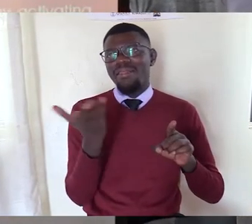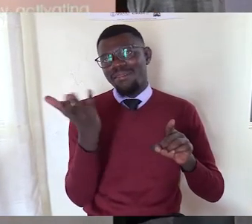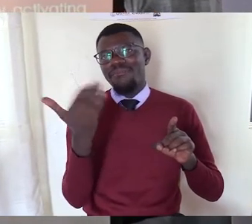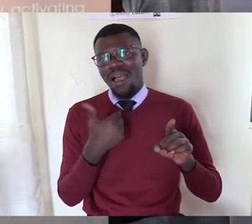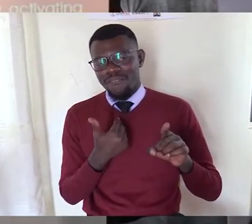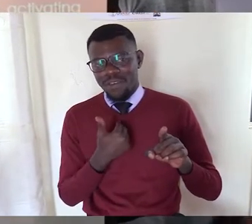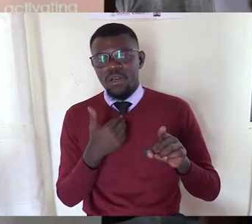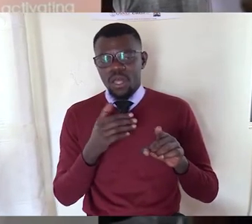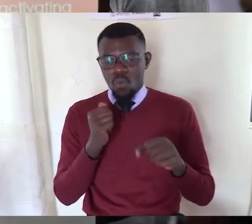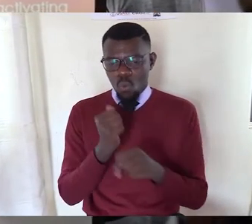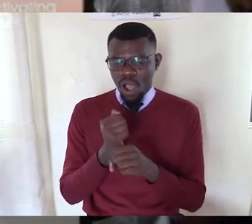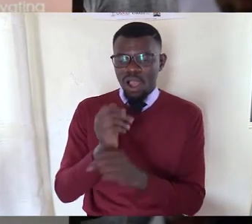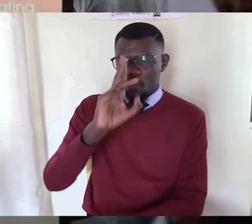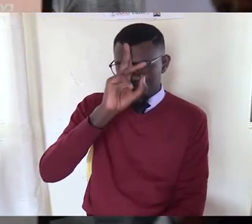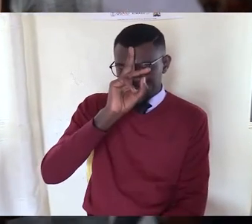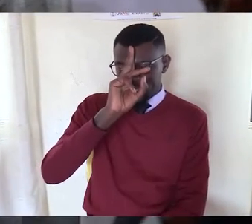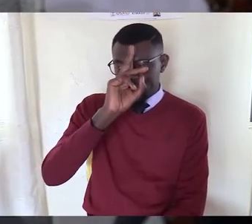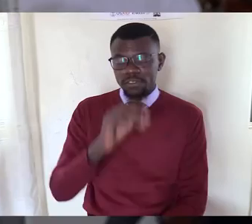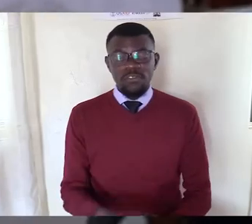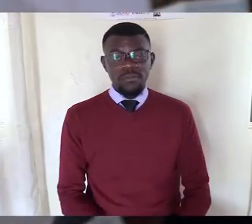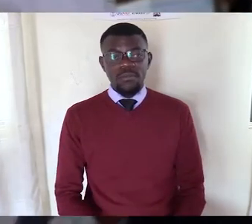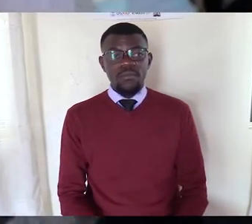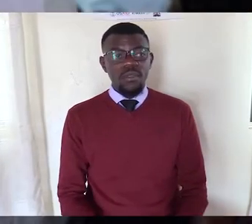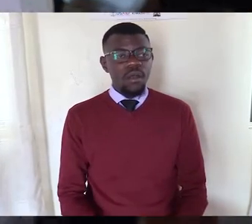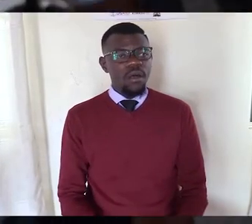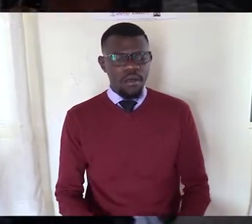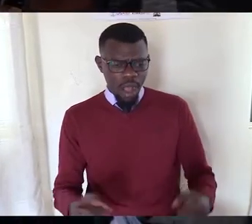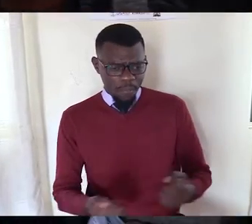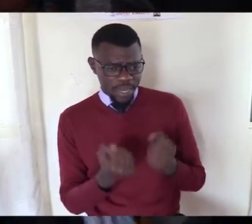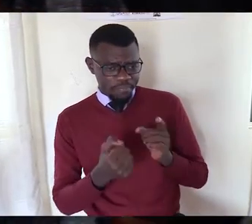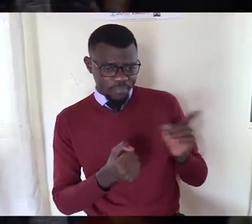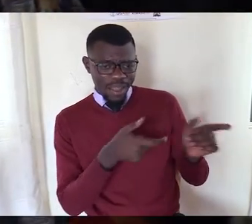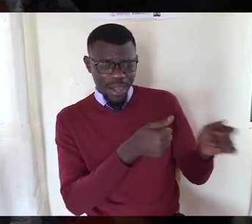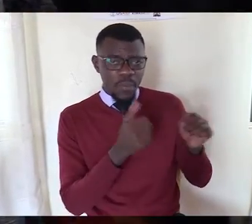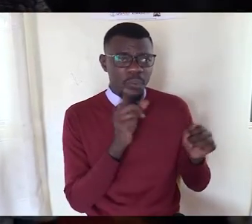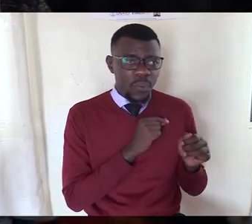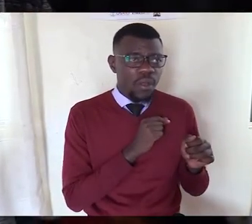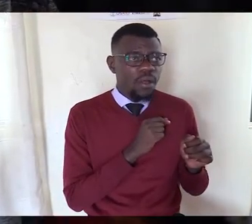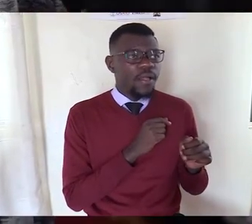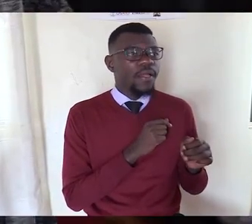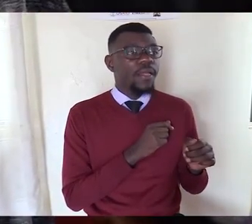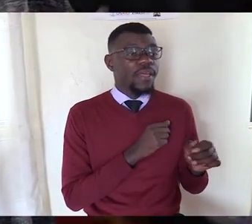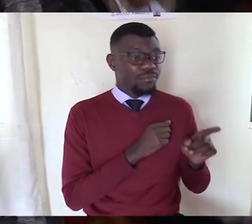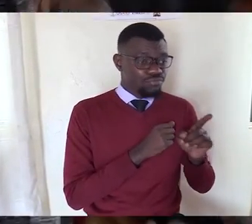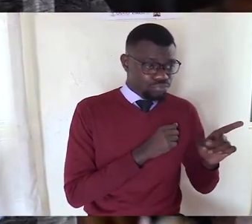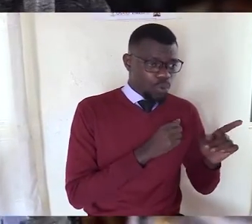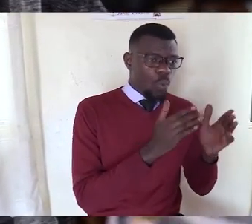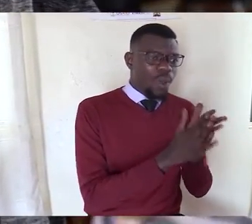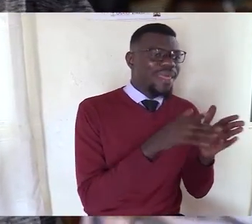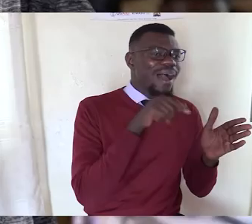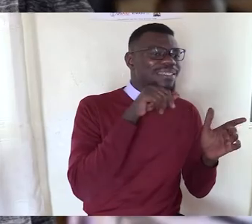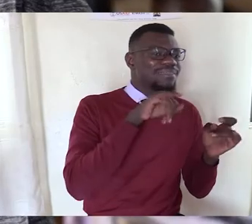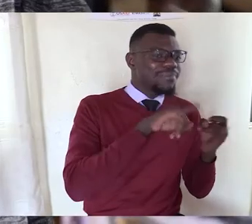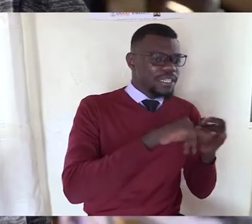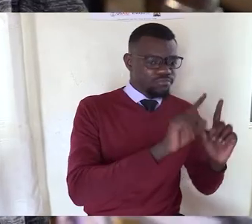works as a police officer. So when this happened, they went with the husband to see the brother,